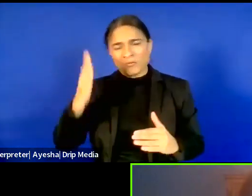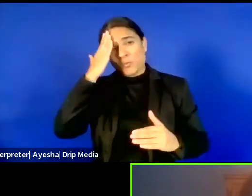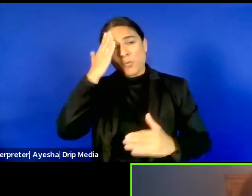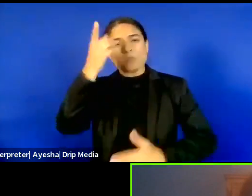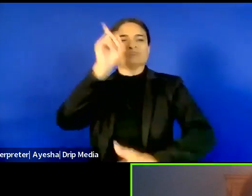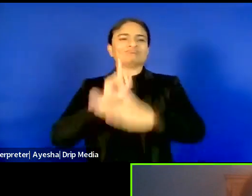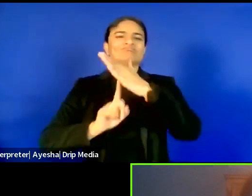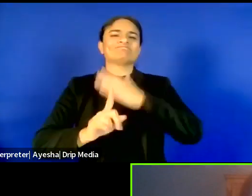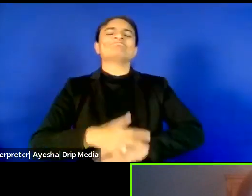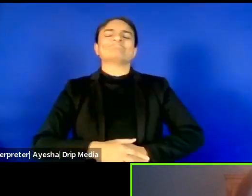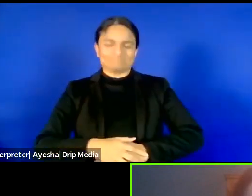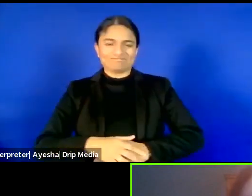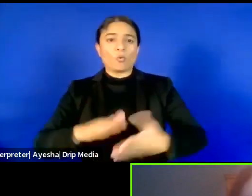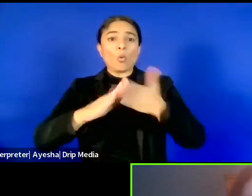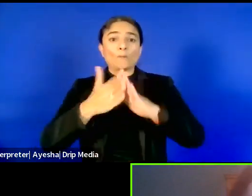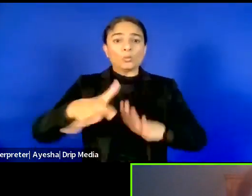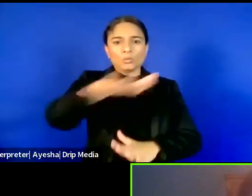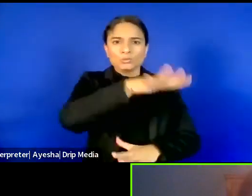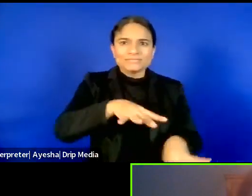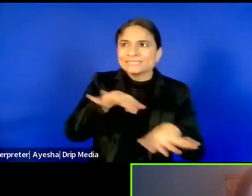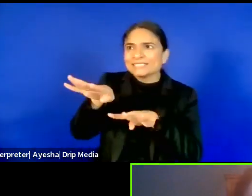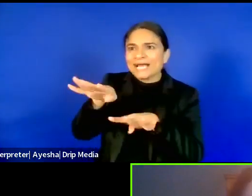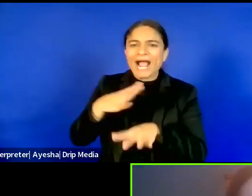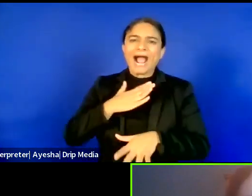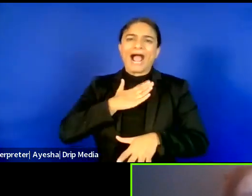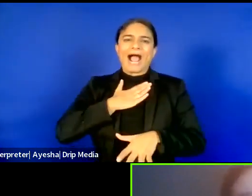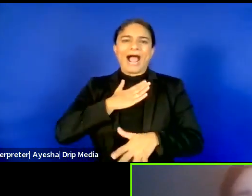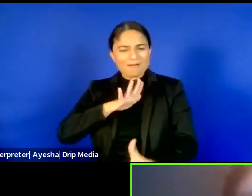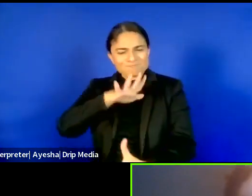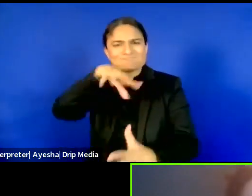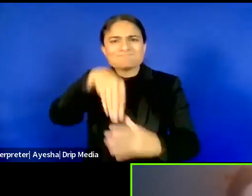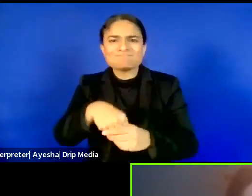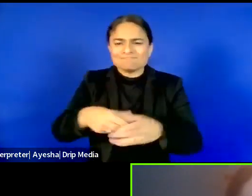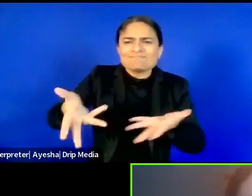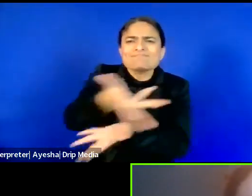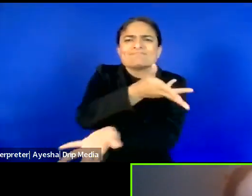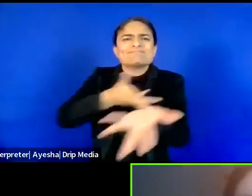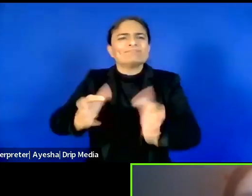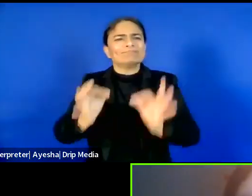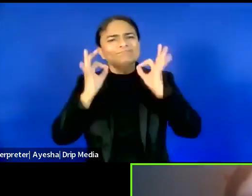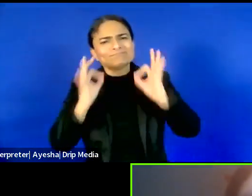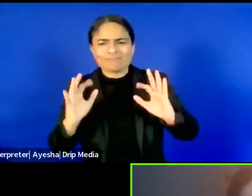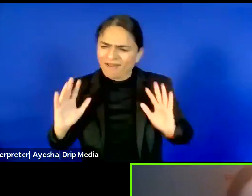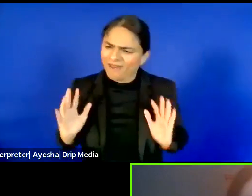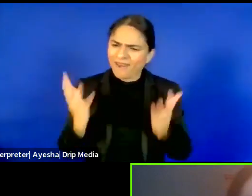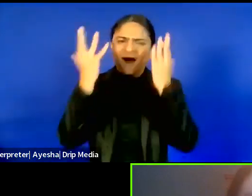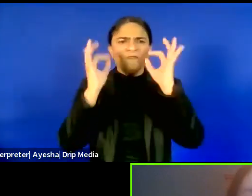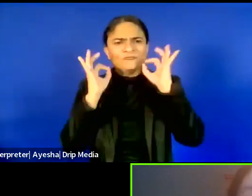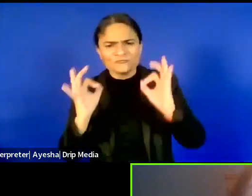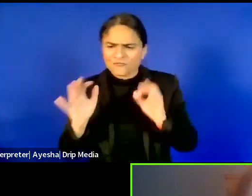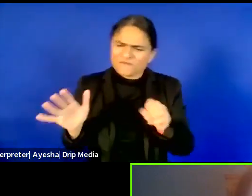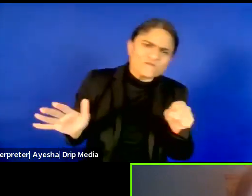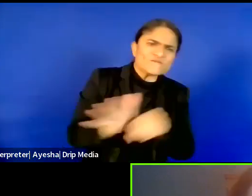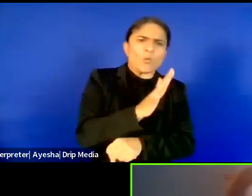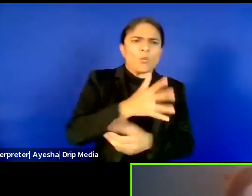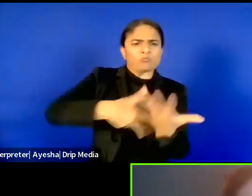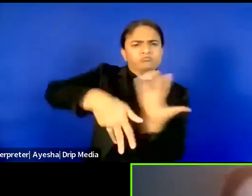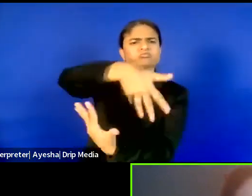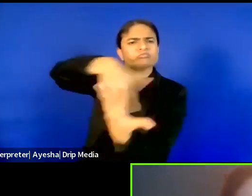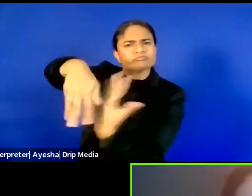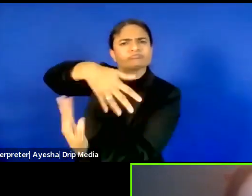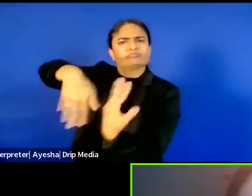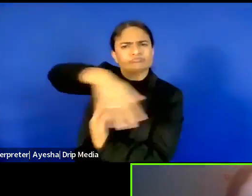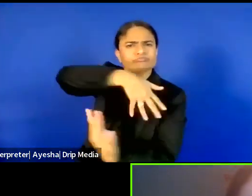participate meaningfully in the conversations. And I was so happy to see that that was the case. We will be sharing